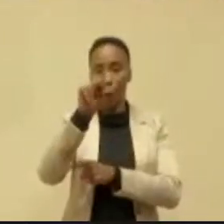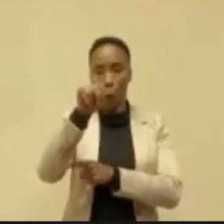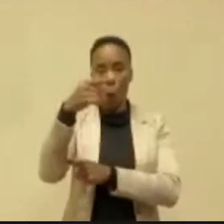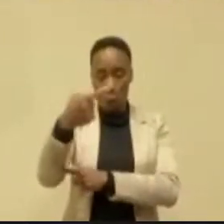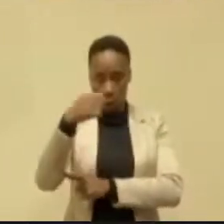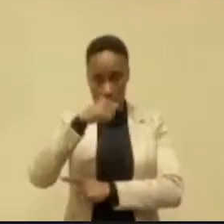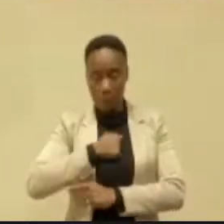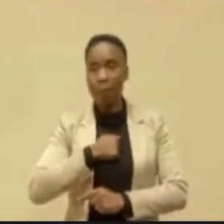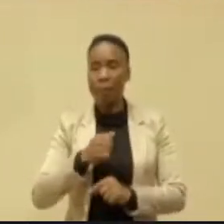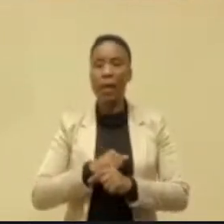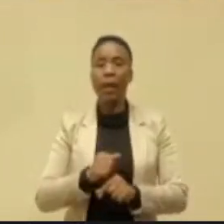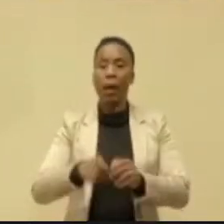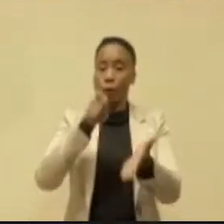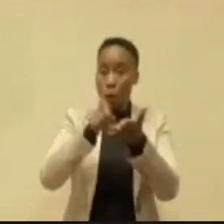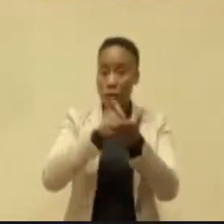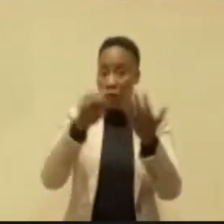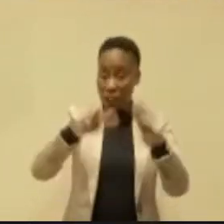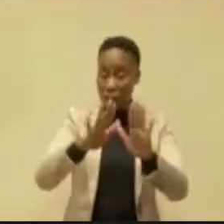misunderstood